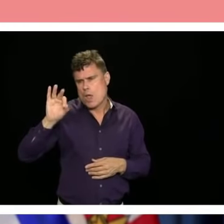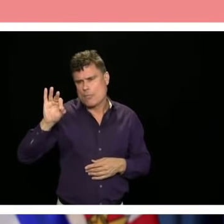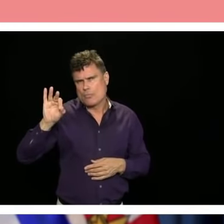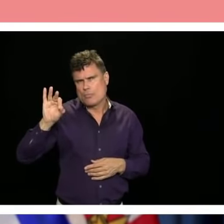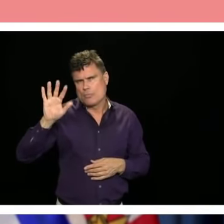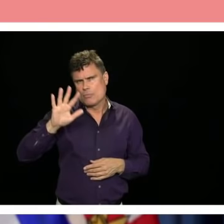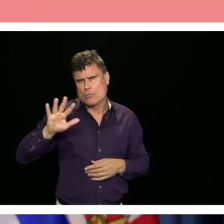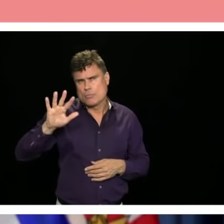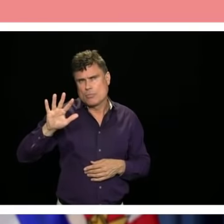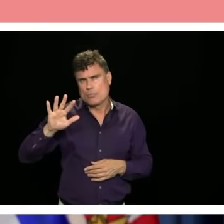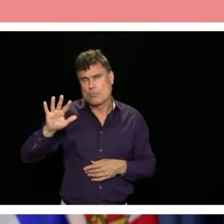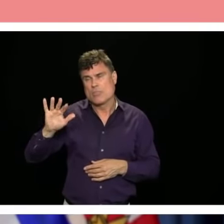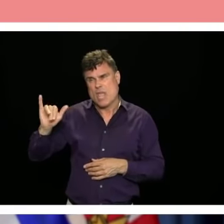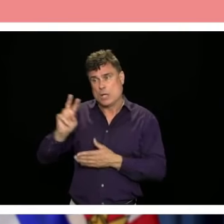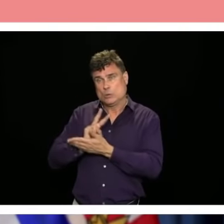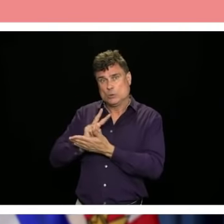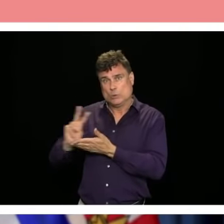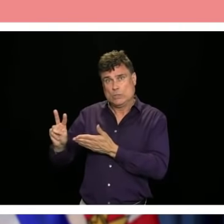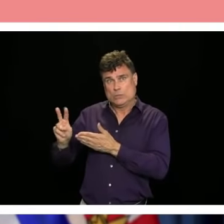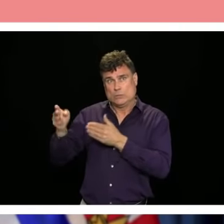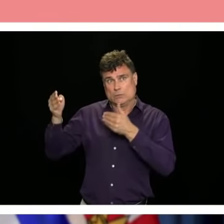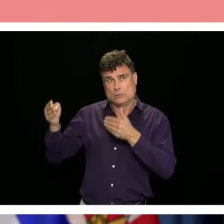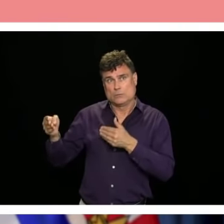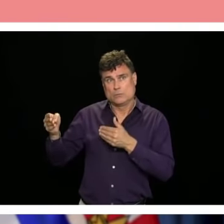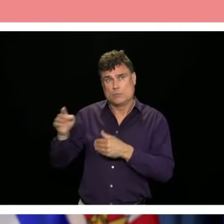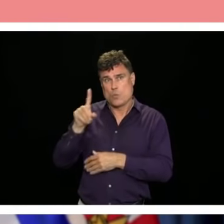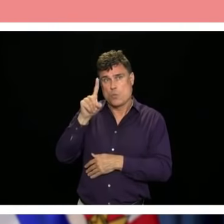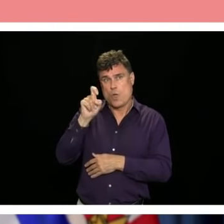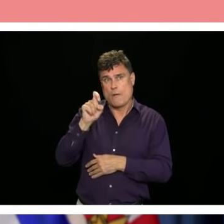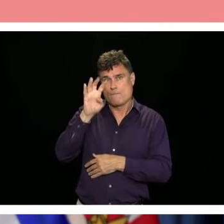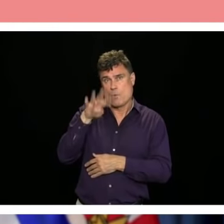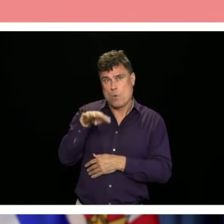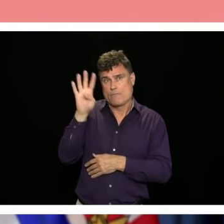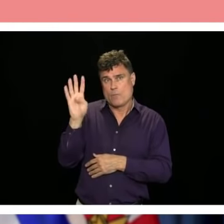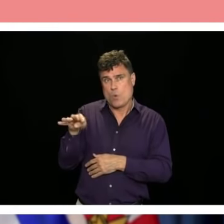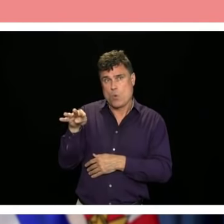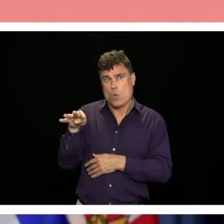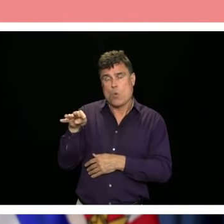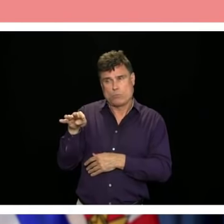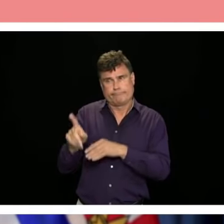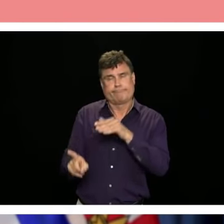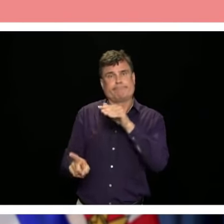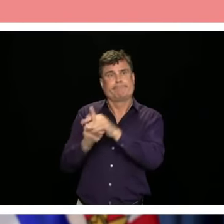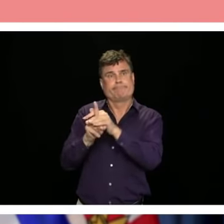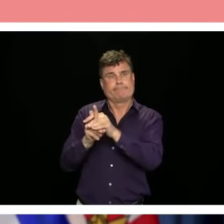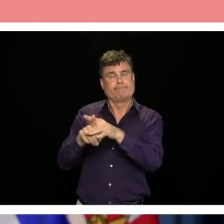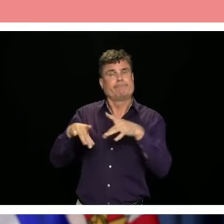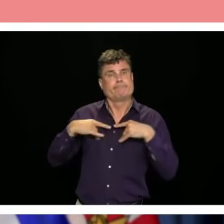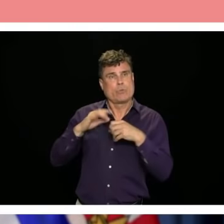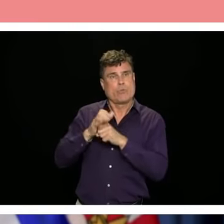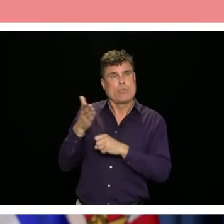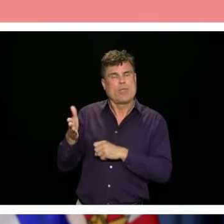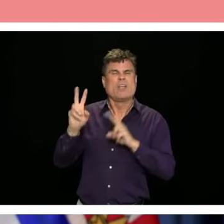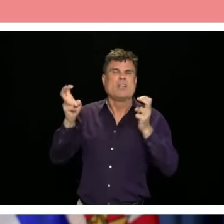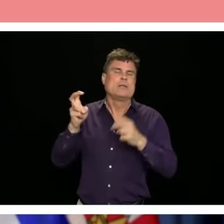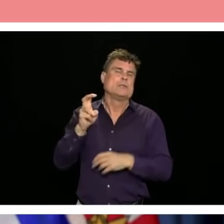have to continue to be, in particular, I think, vigilant at our borders. If you look at slide